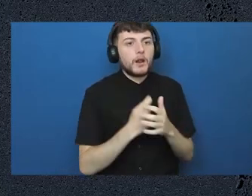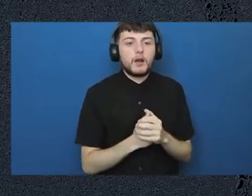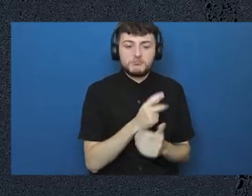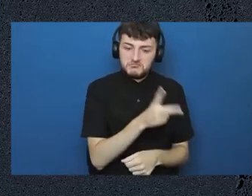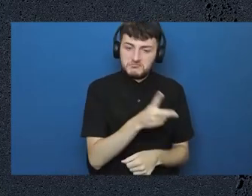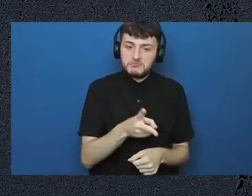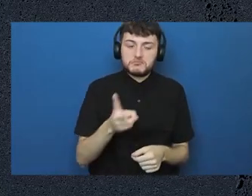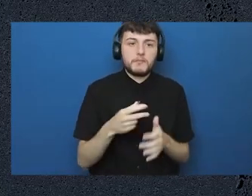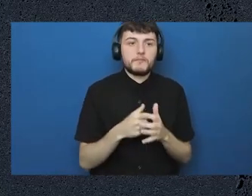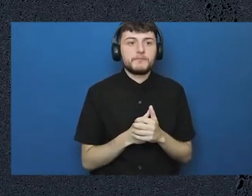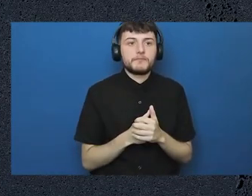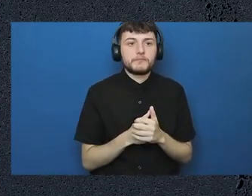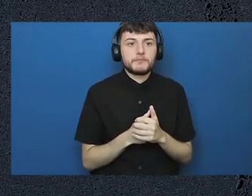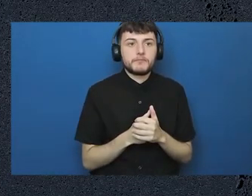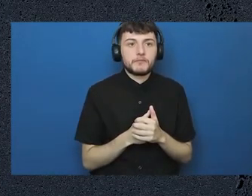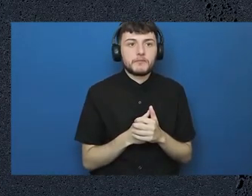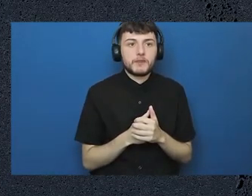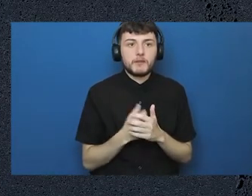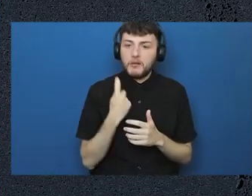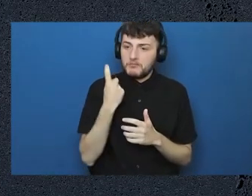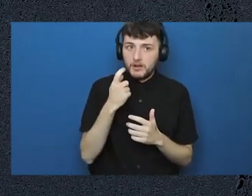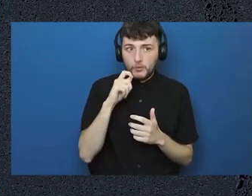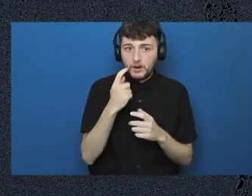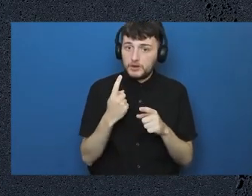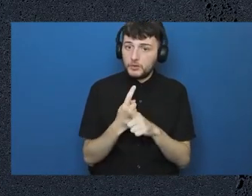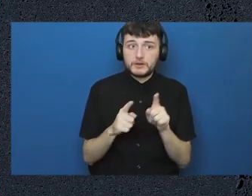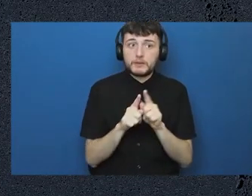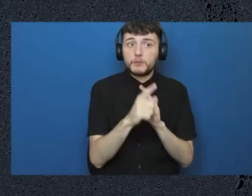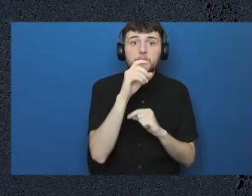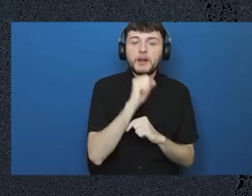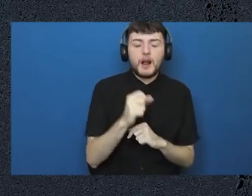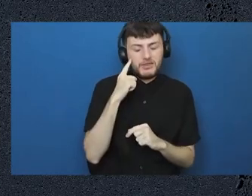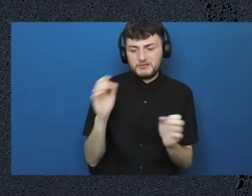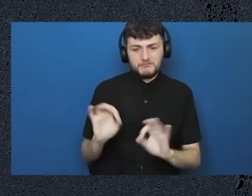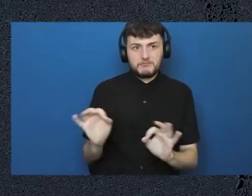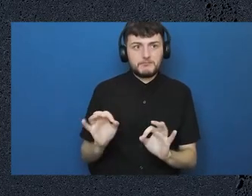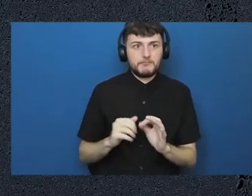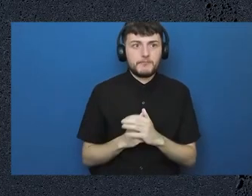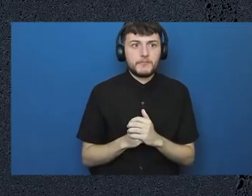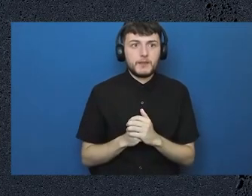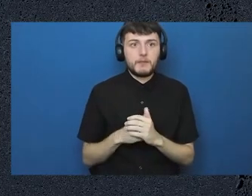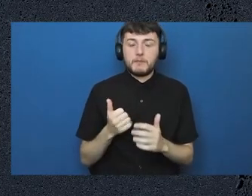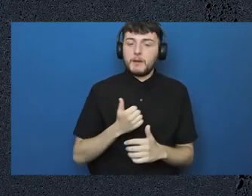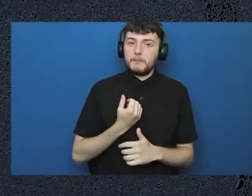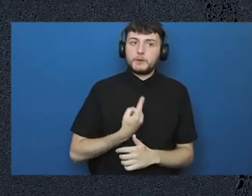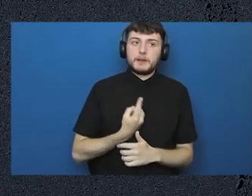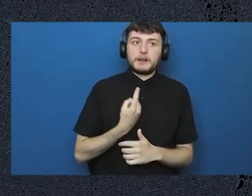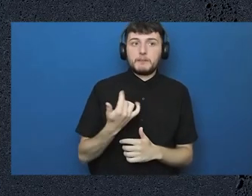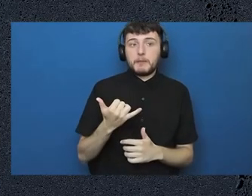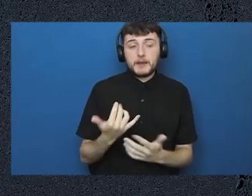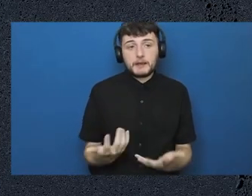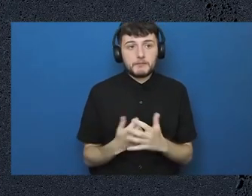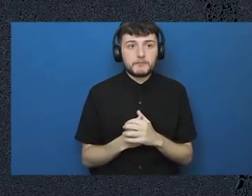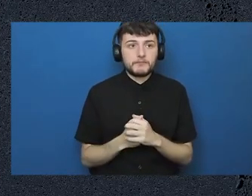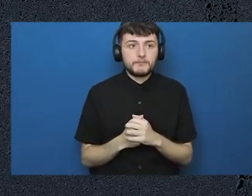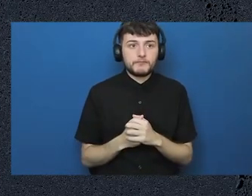to man who's 10 years older than you. No, I don't think so. But, you know, that might be my personality as well. You can't always pull out both